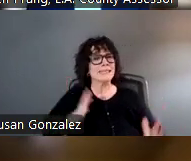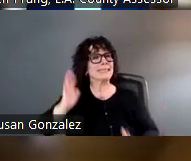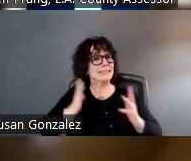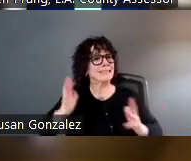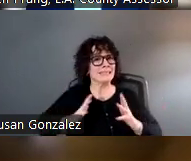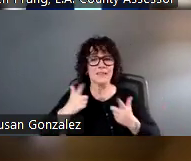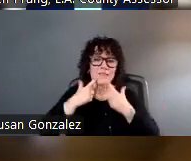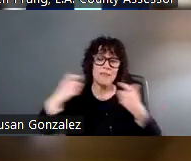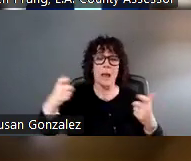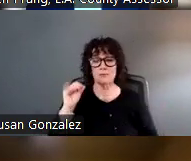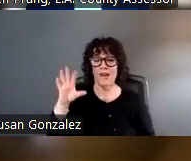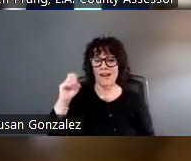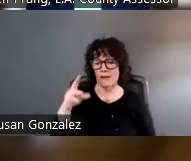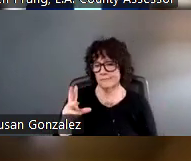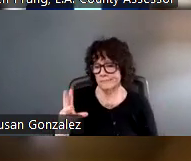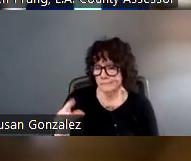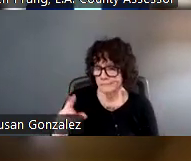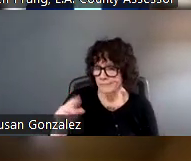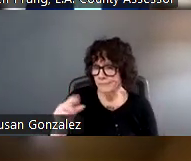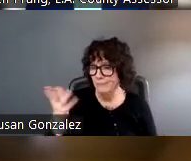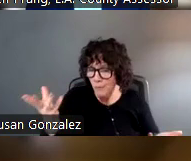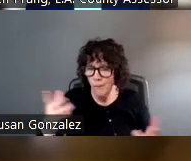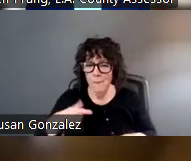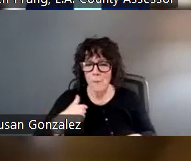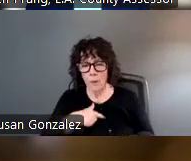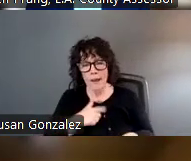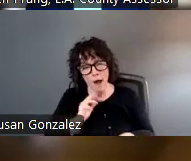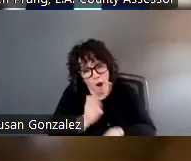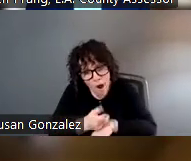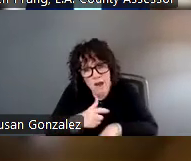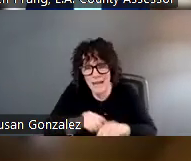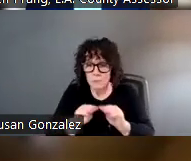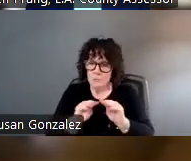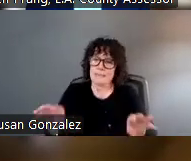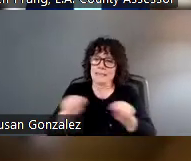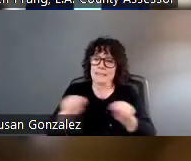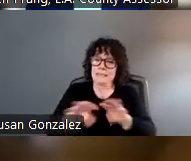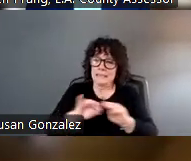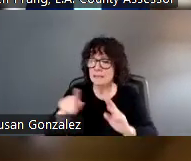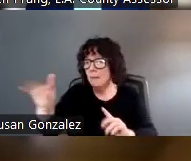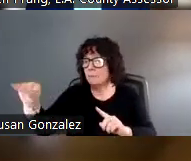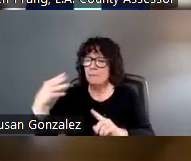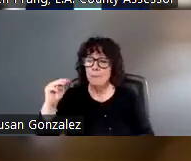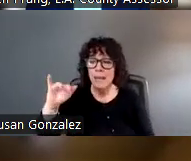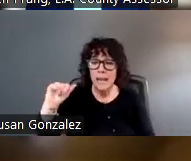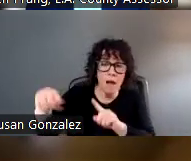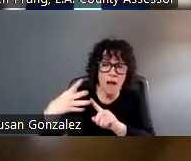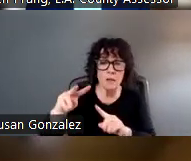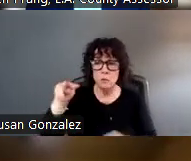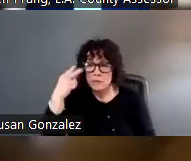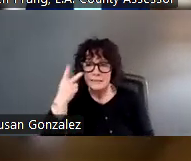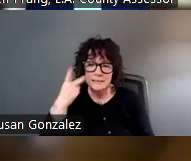sure to mention it. My second question goes to the misfortune and calamity process.